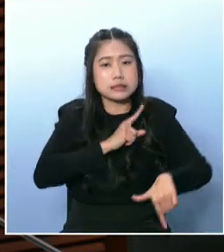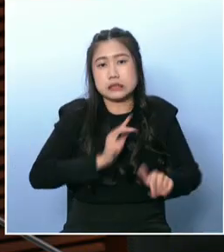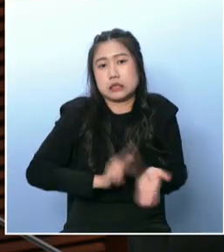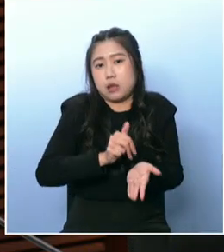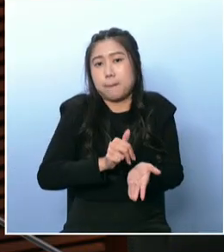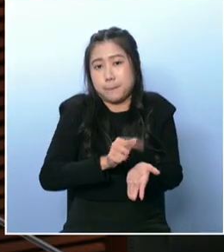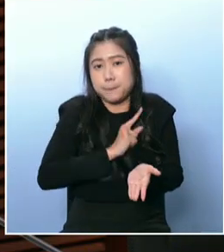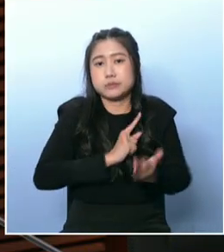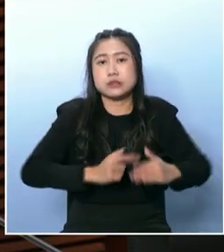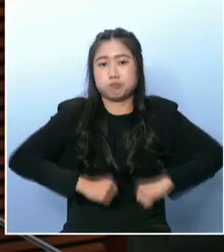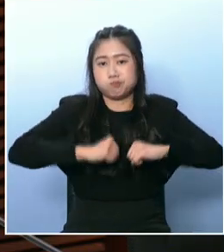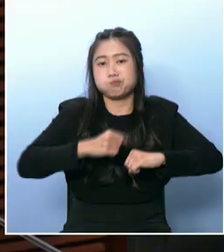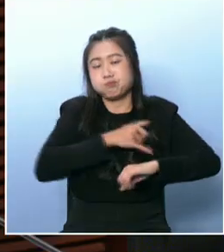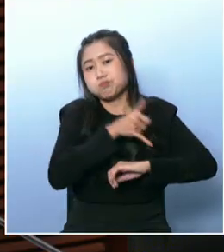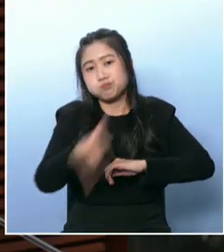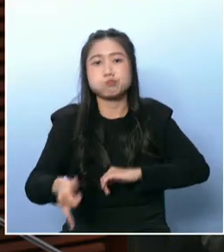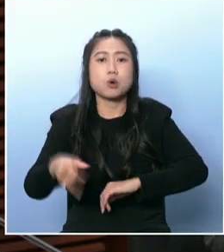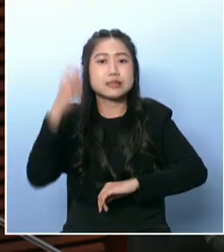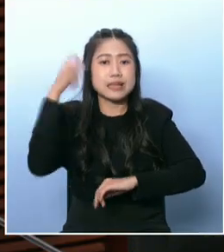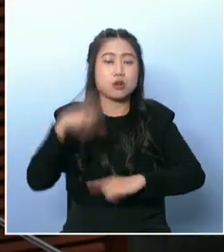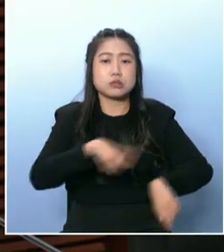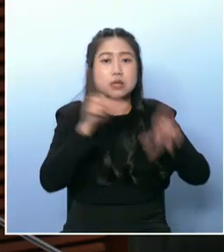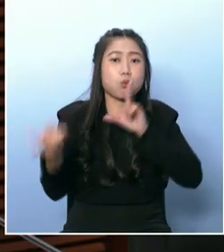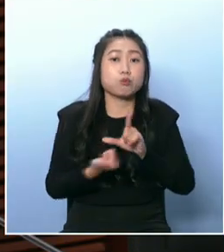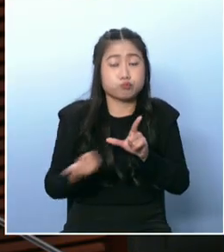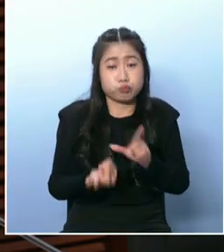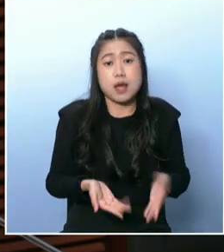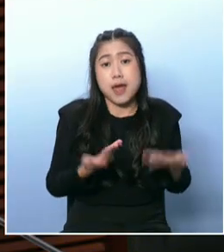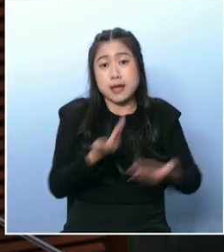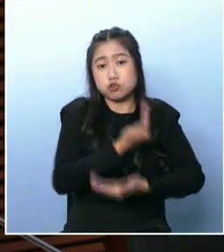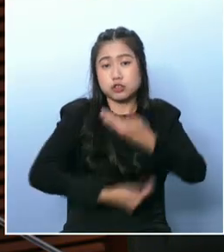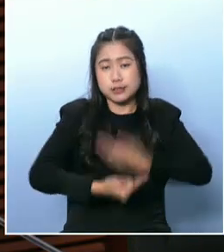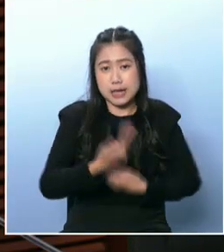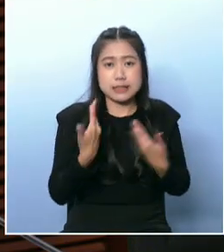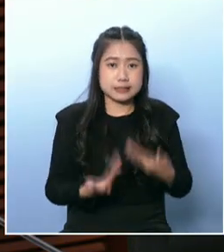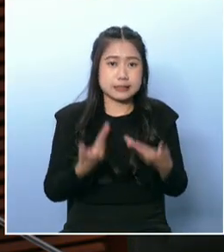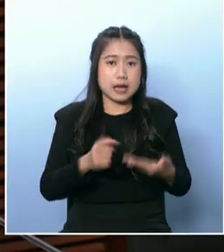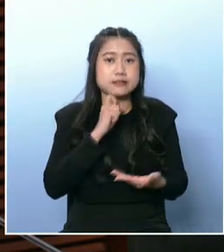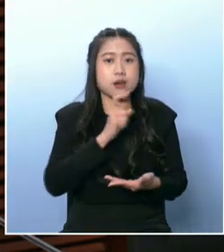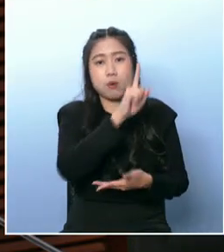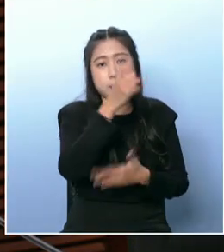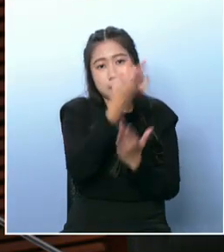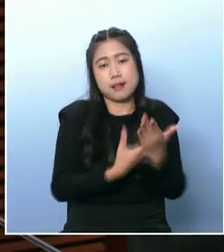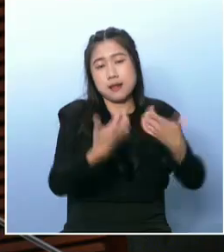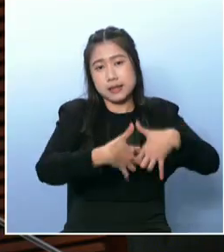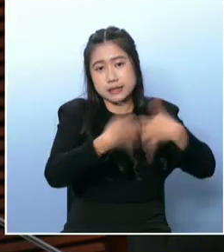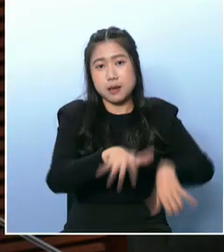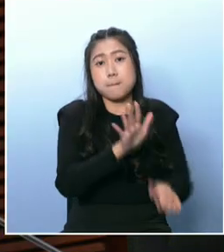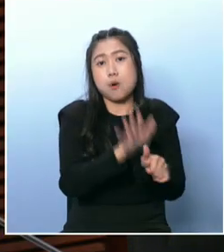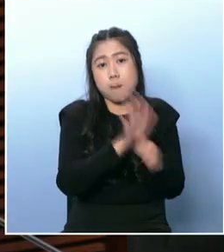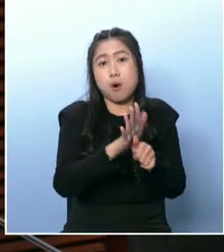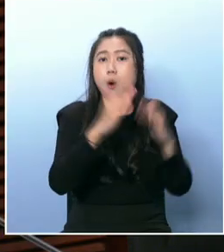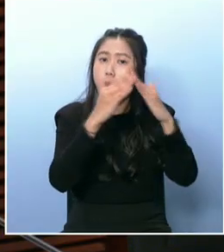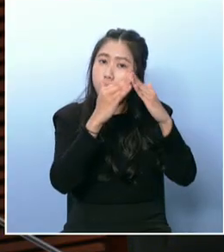integrate into the community so that they can live independently in the community. So for the mildly handicapped person, we